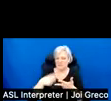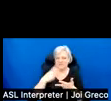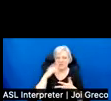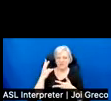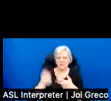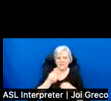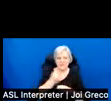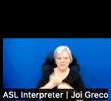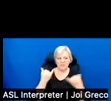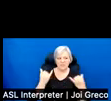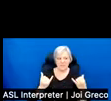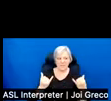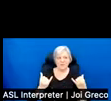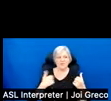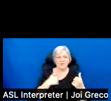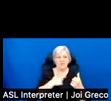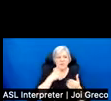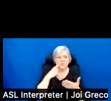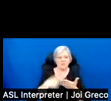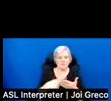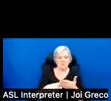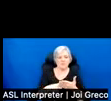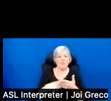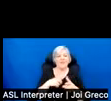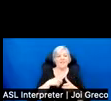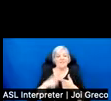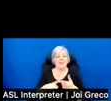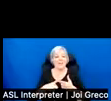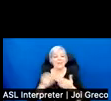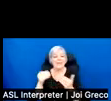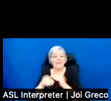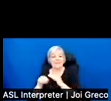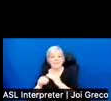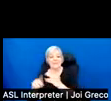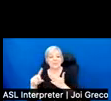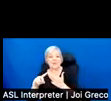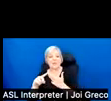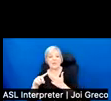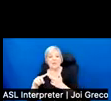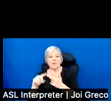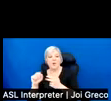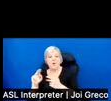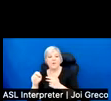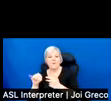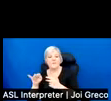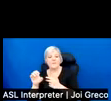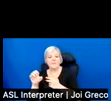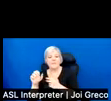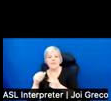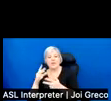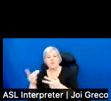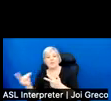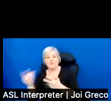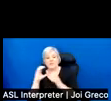now. And then Beata will be talking about accessible, augmentative, and alternative communication and some work that we had funded by Accessible